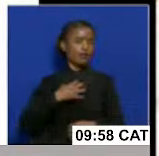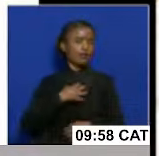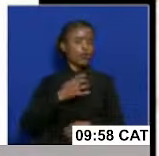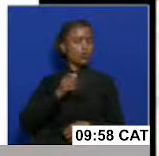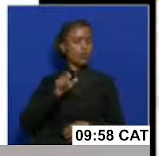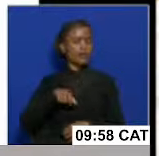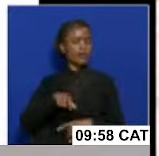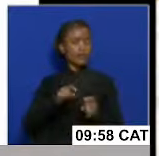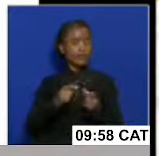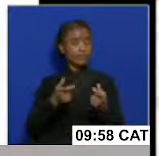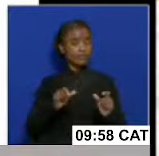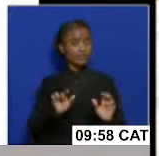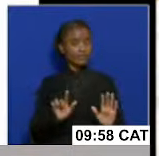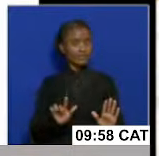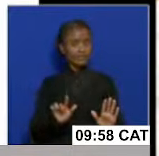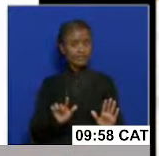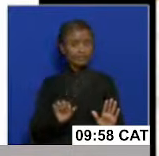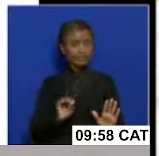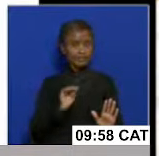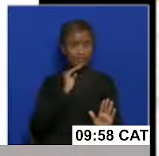owner, you mean the owner of the precious stones?